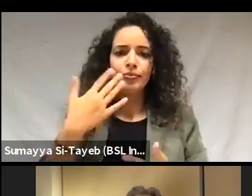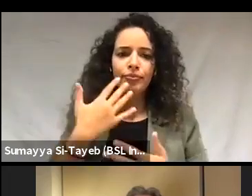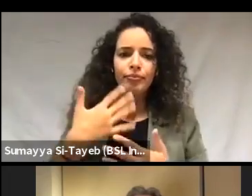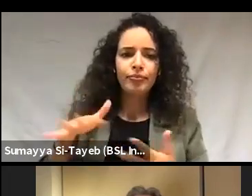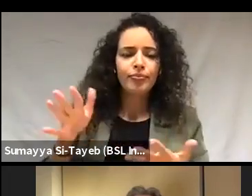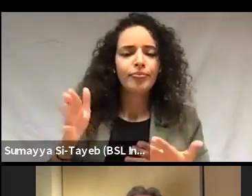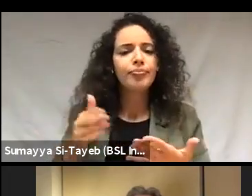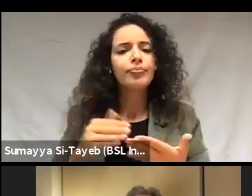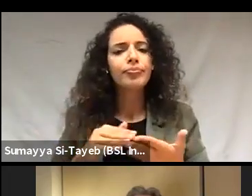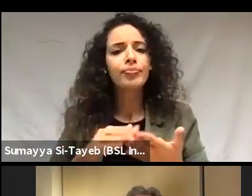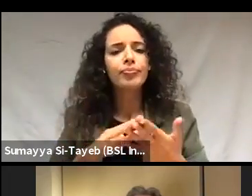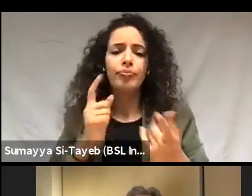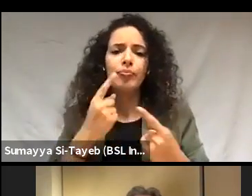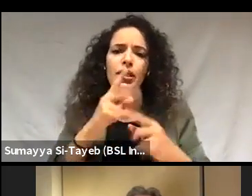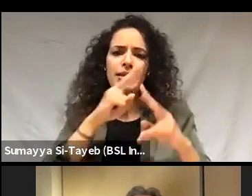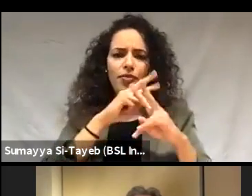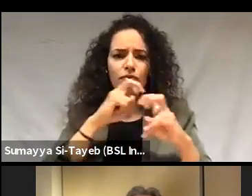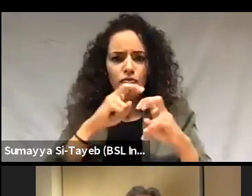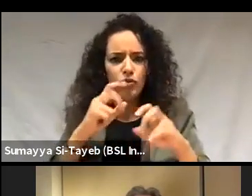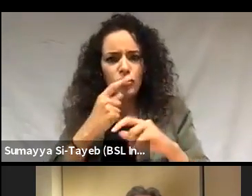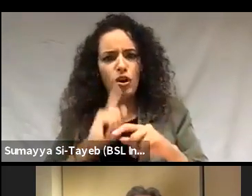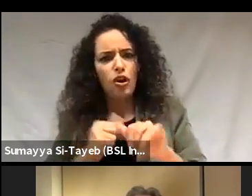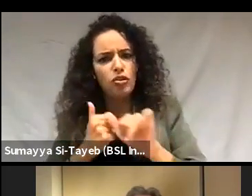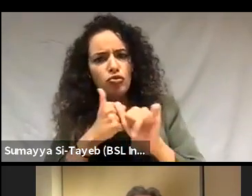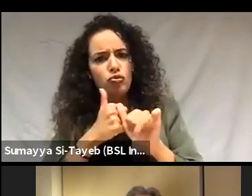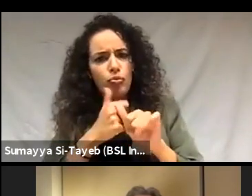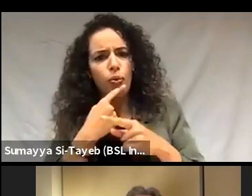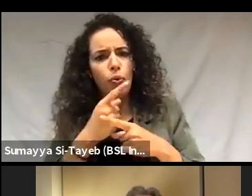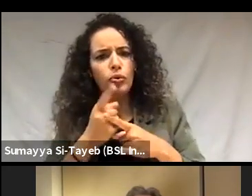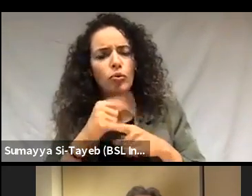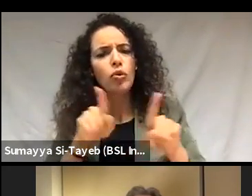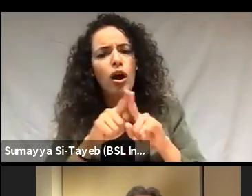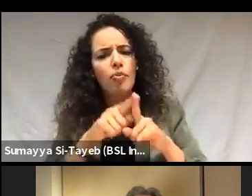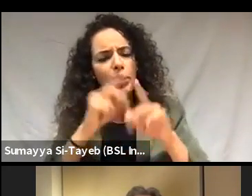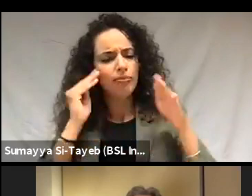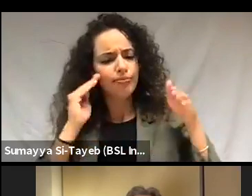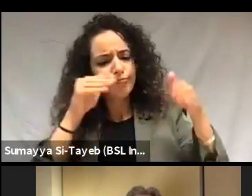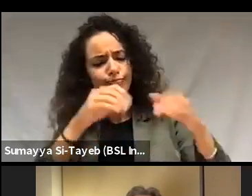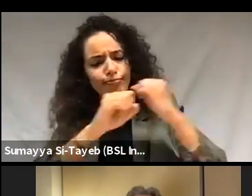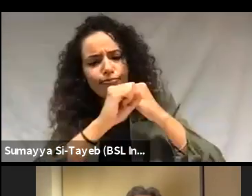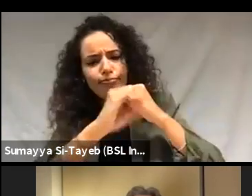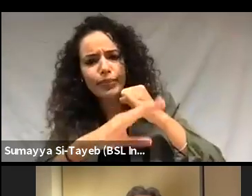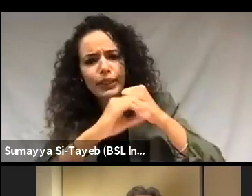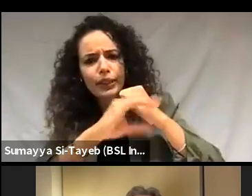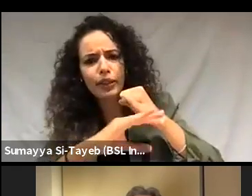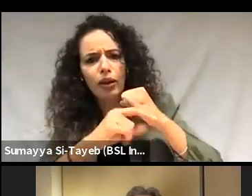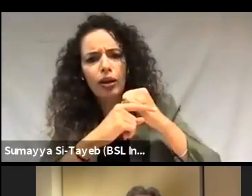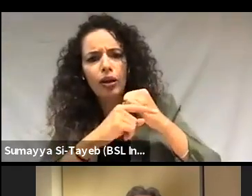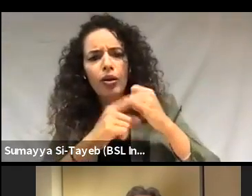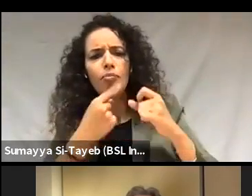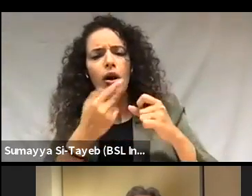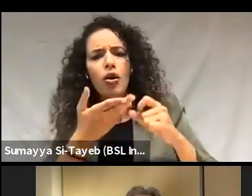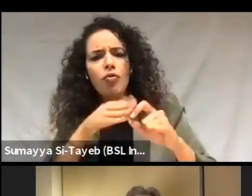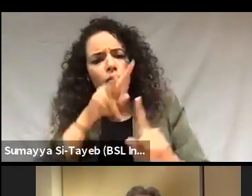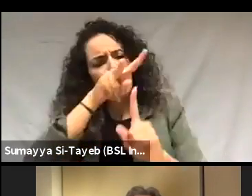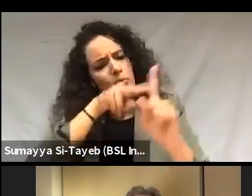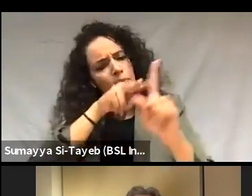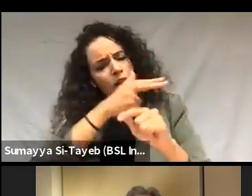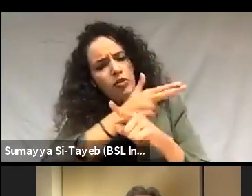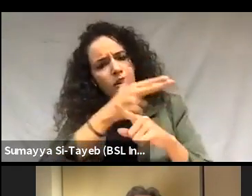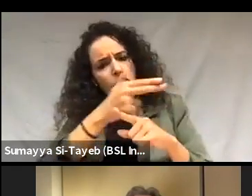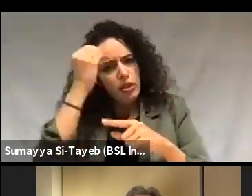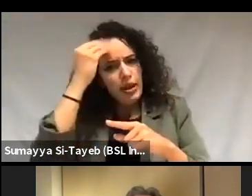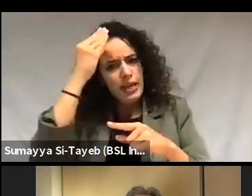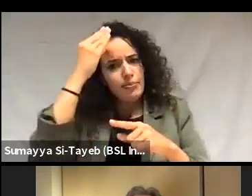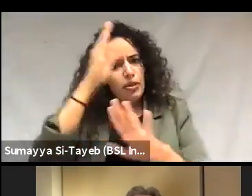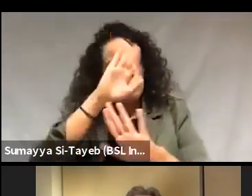a research fellow at Royal United Services Institute, and I've been looking at the media as well, but from the perspective of a terrorism expert, not from the perspective